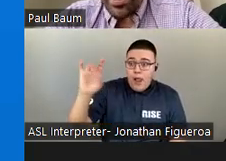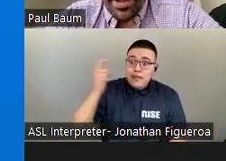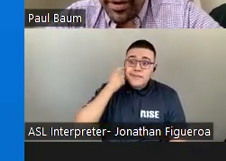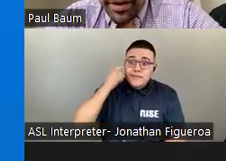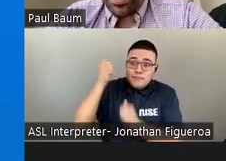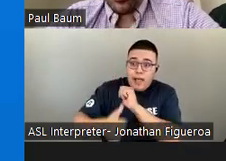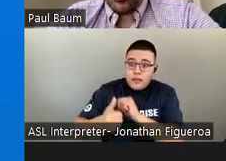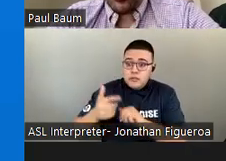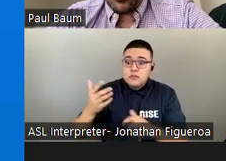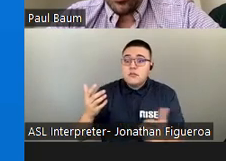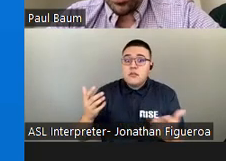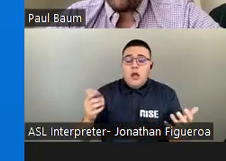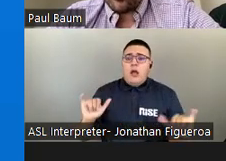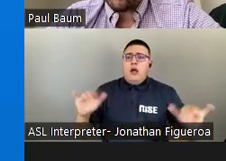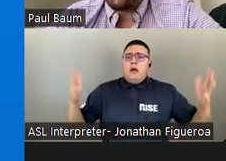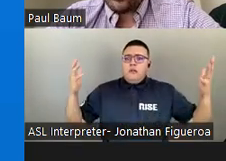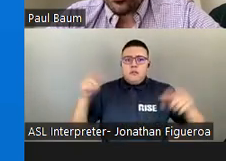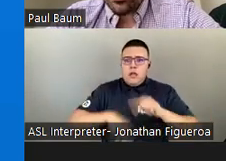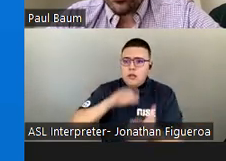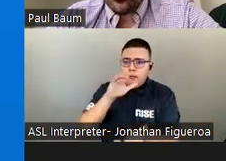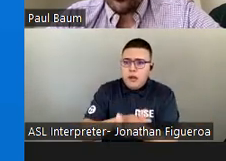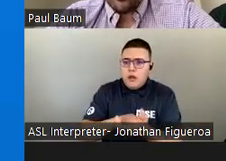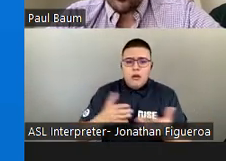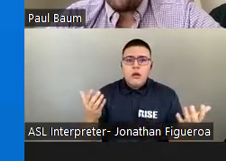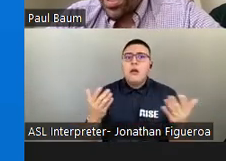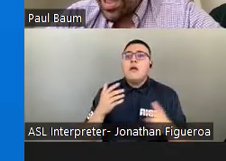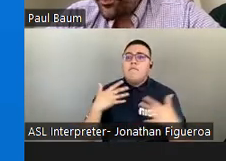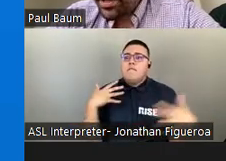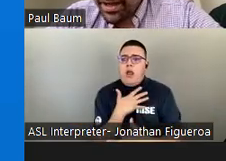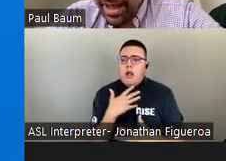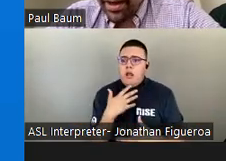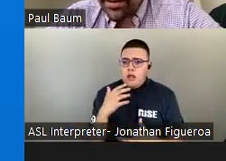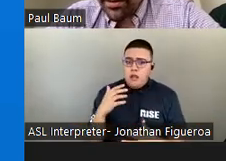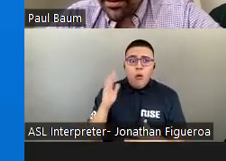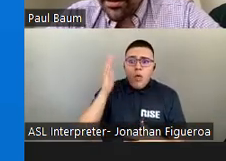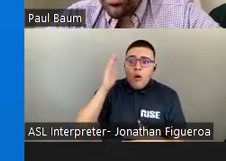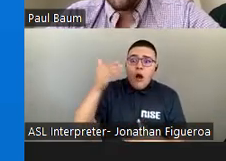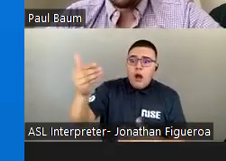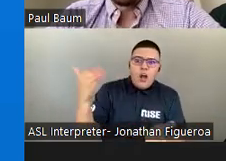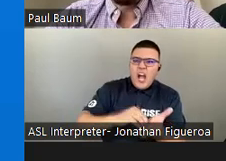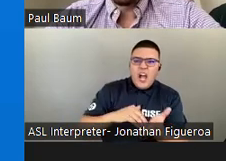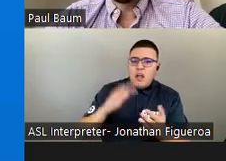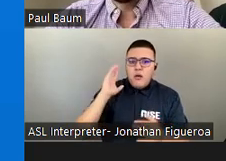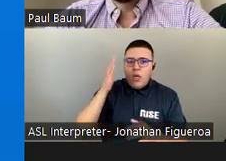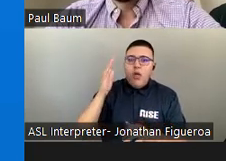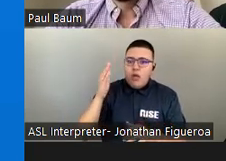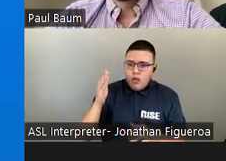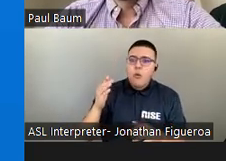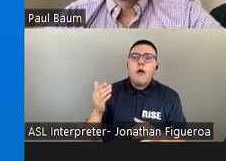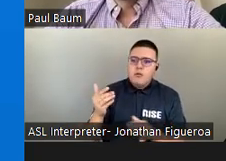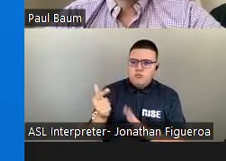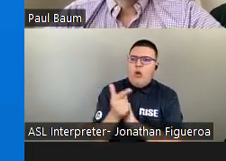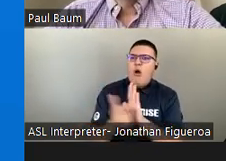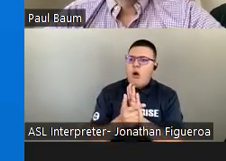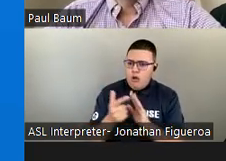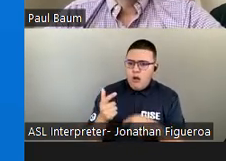can't get married. I remember fear of that happening again when